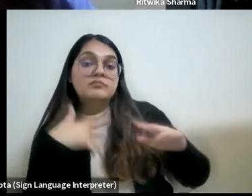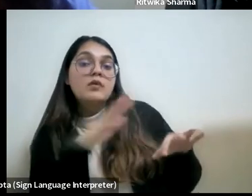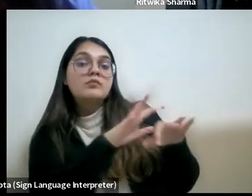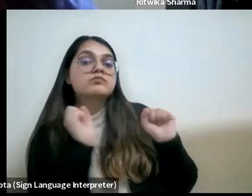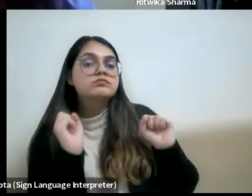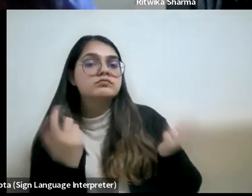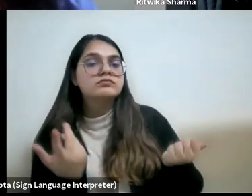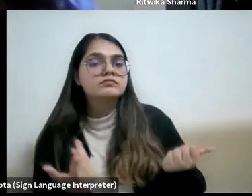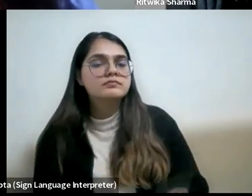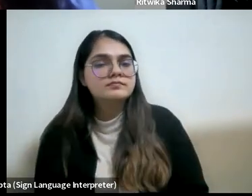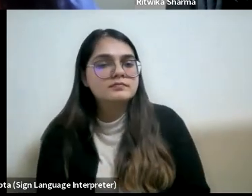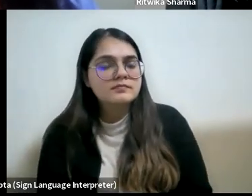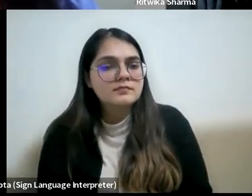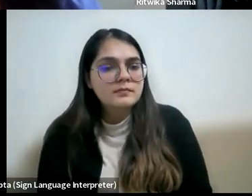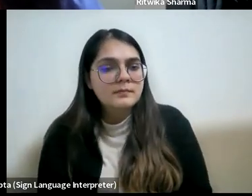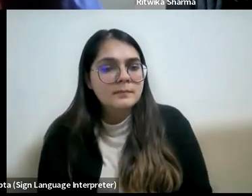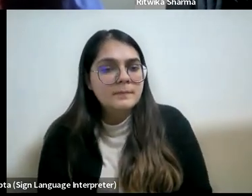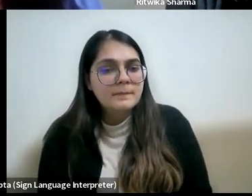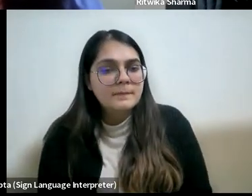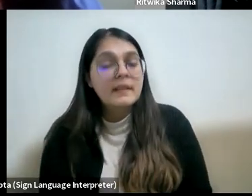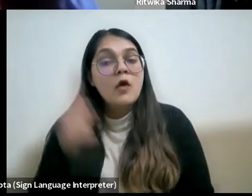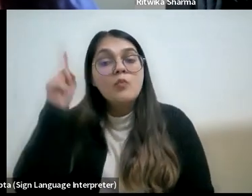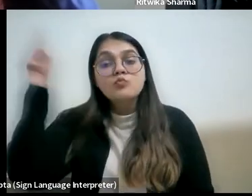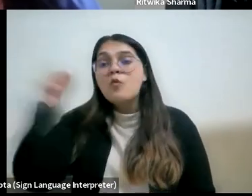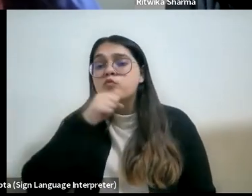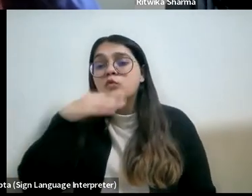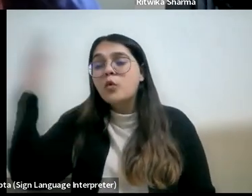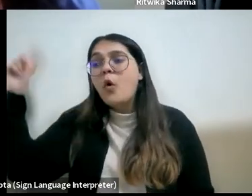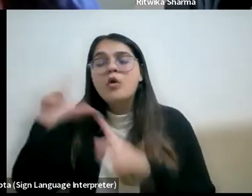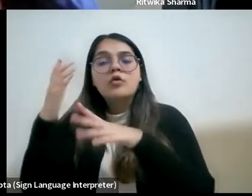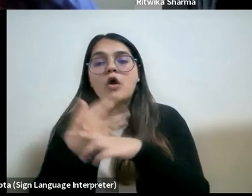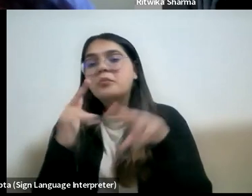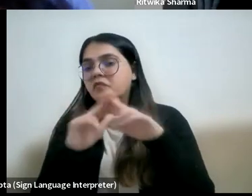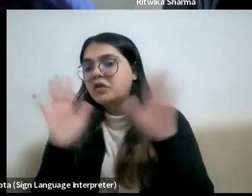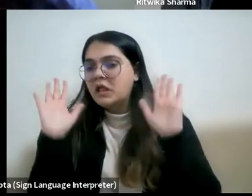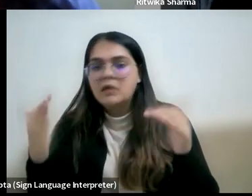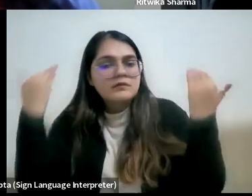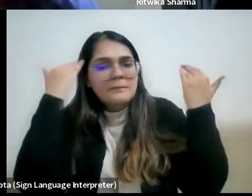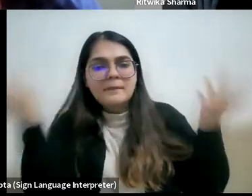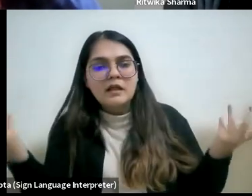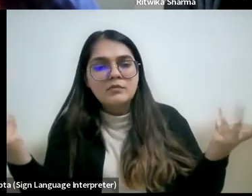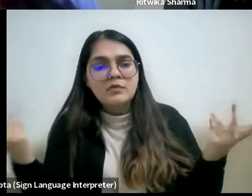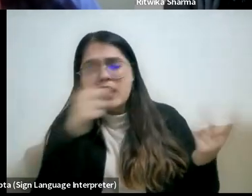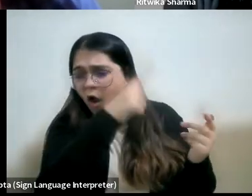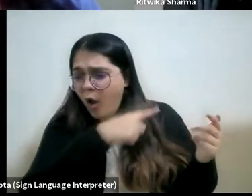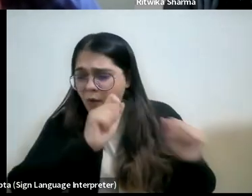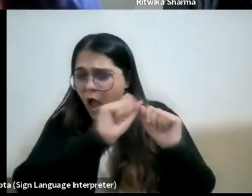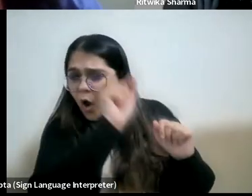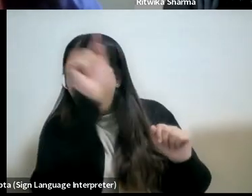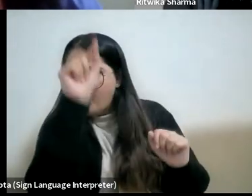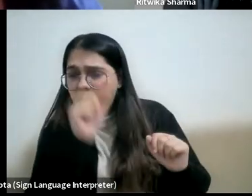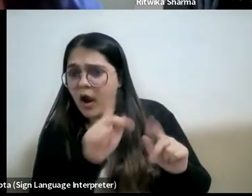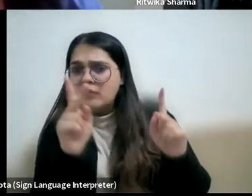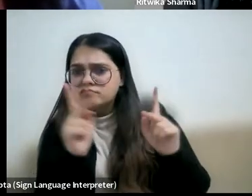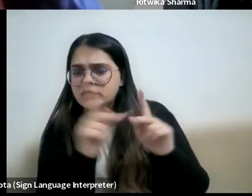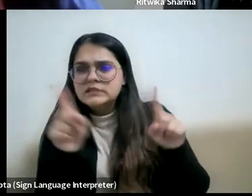also in context with whatever they might have in terms of documents. And all of this was very much